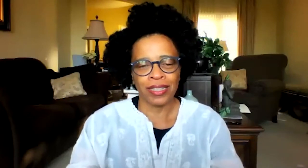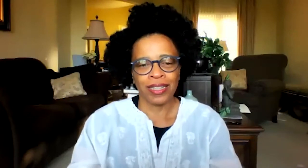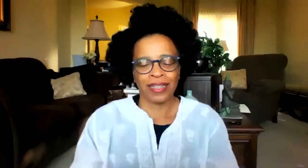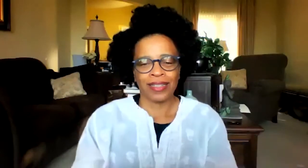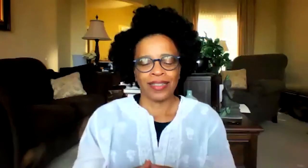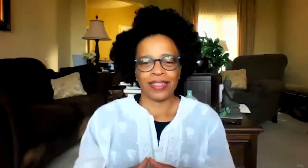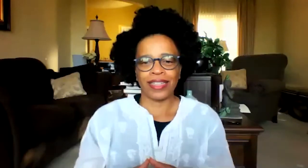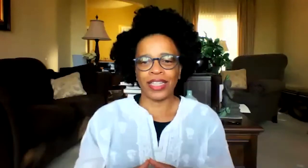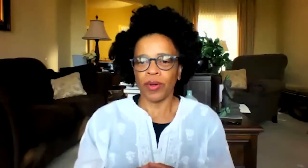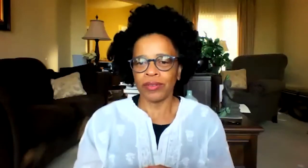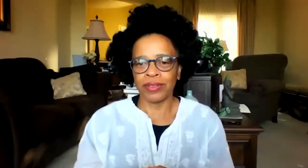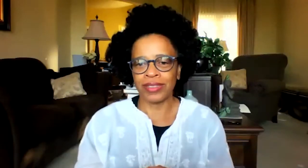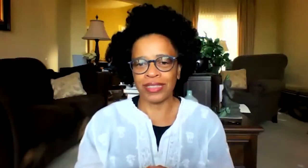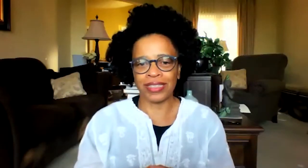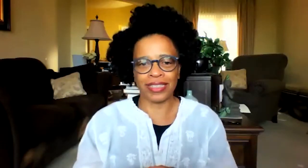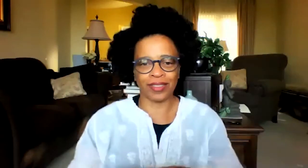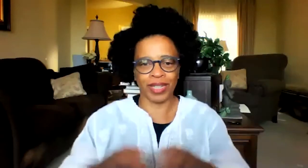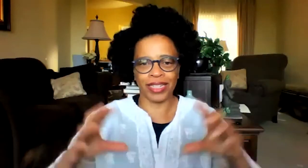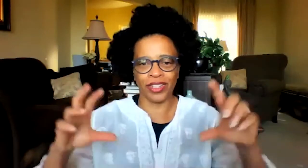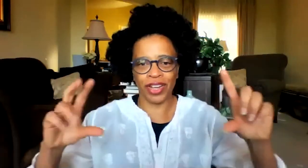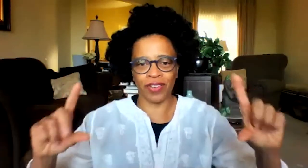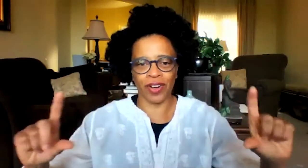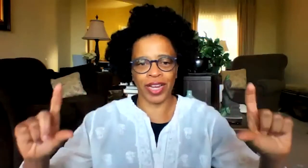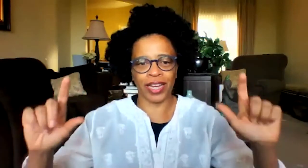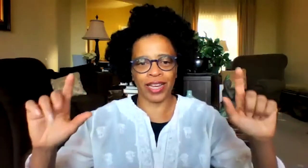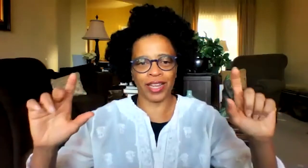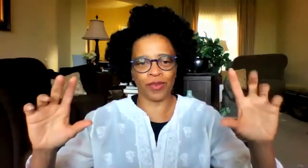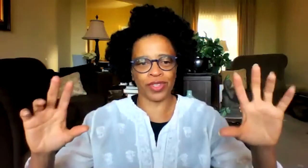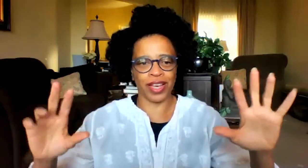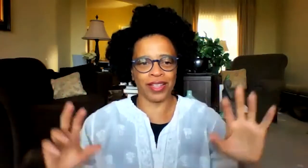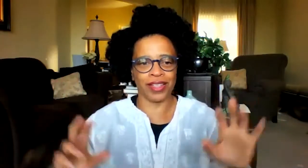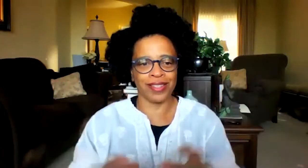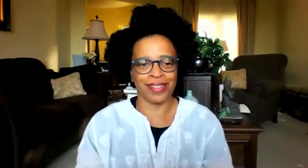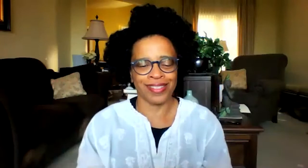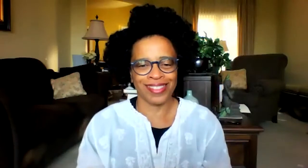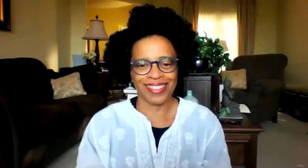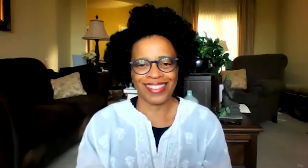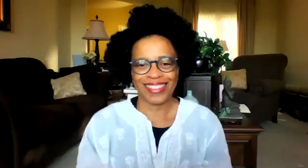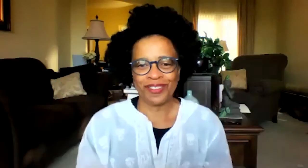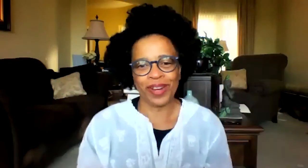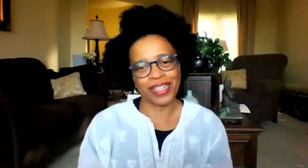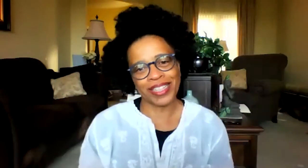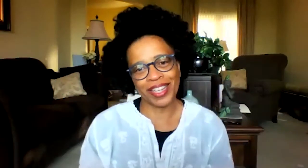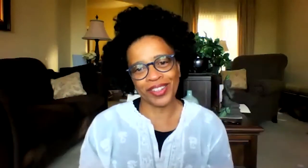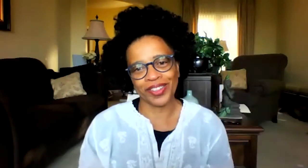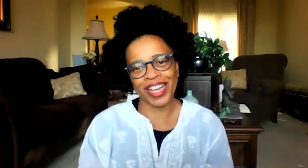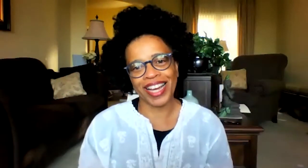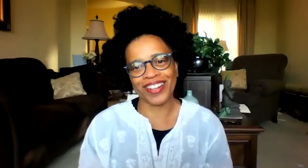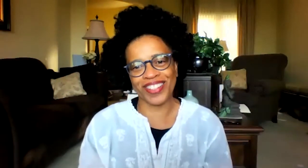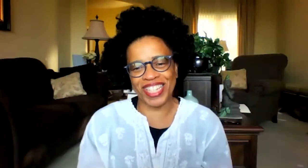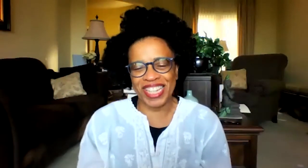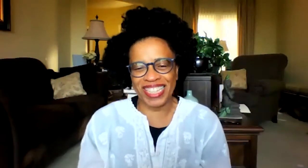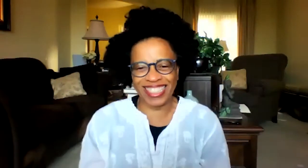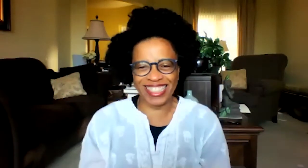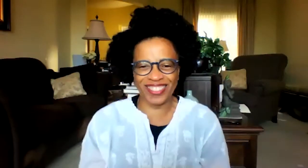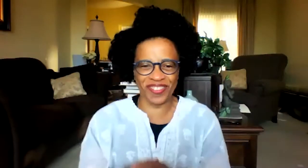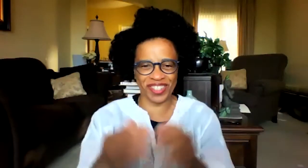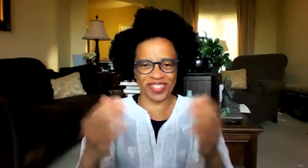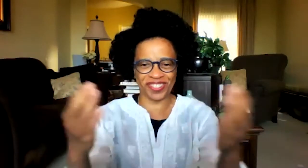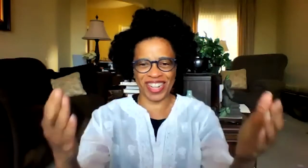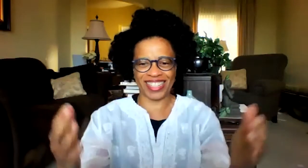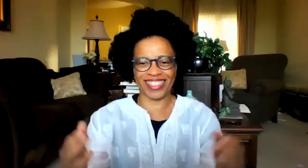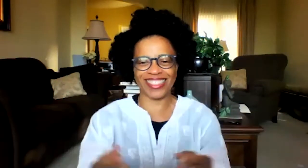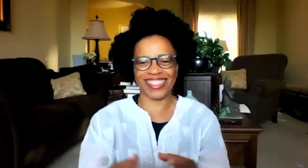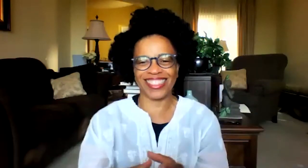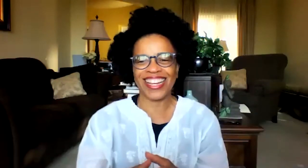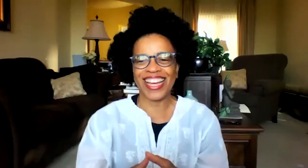completely equal in the sense that we each have our equal size rectangular tiles